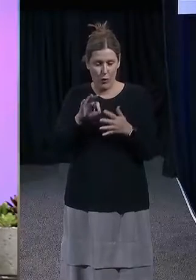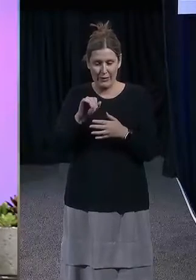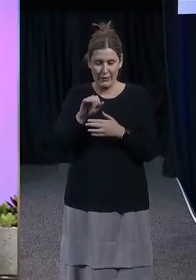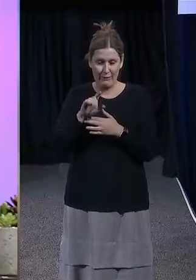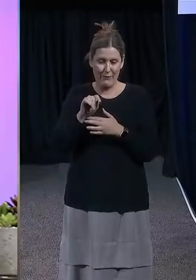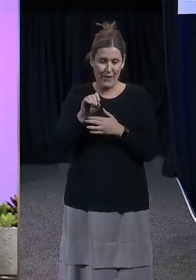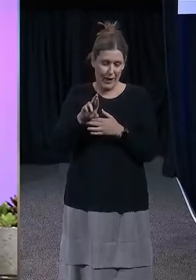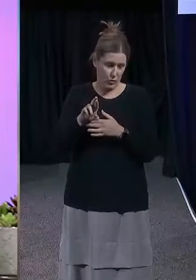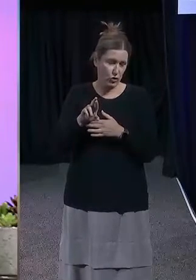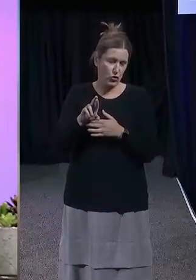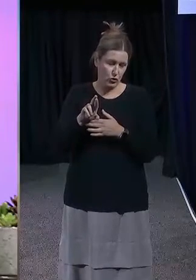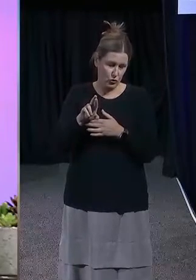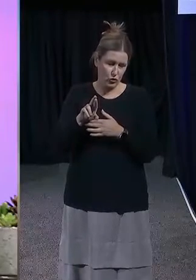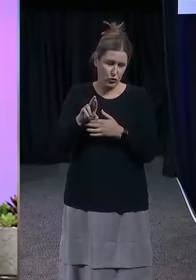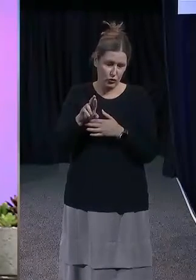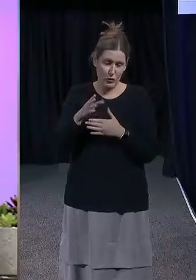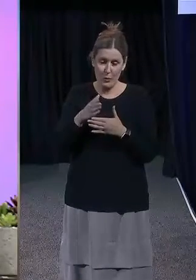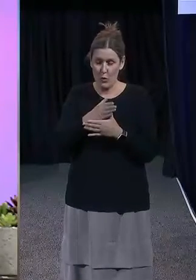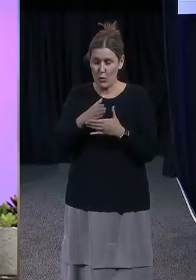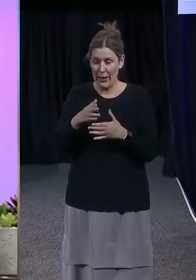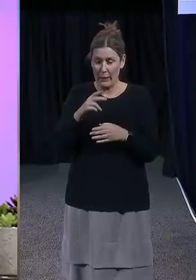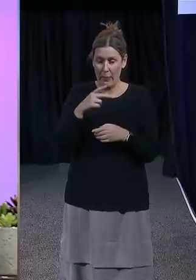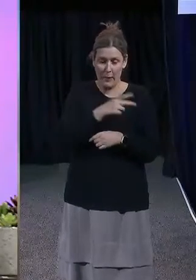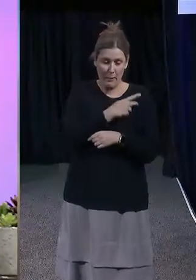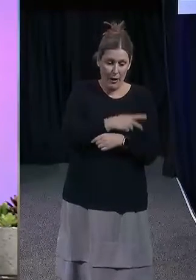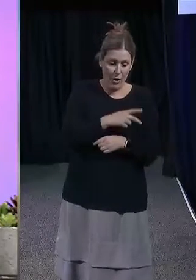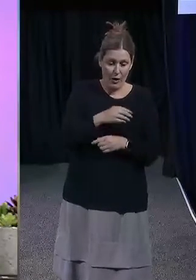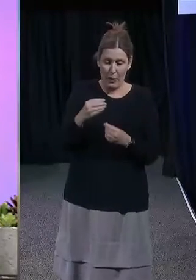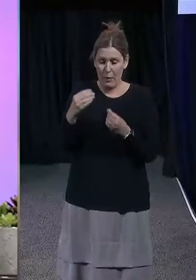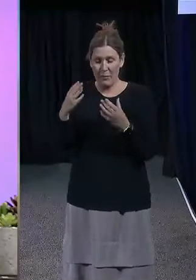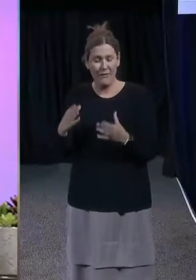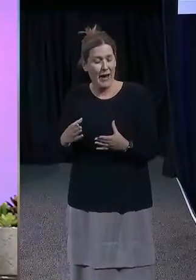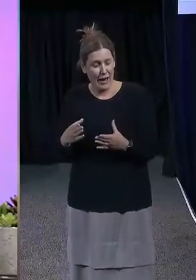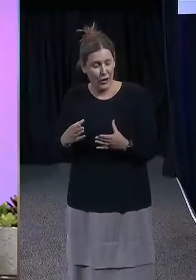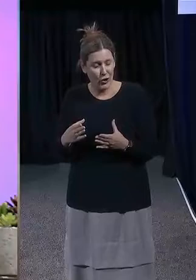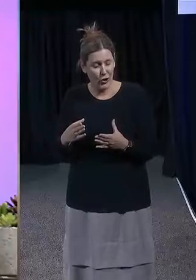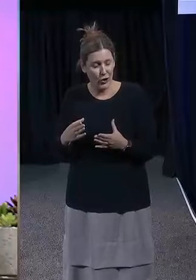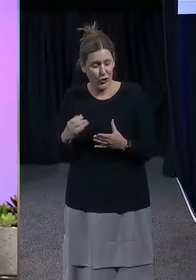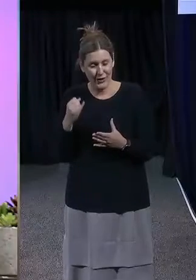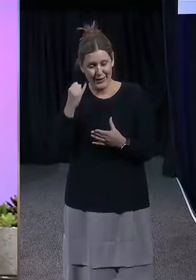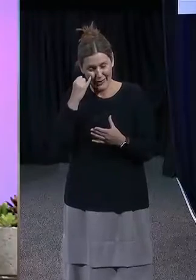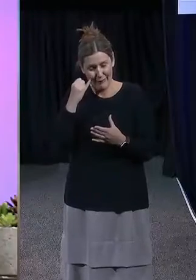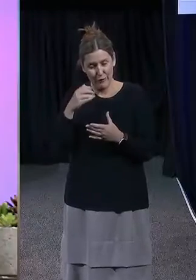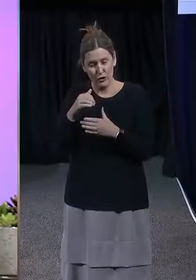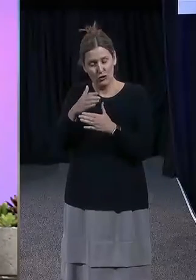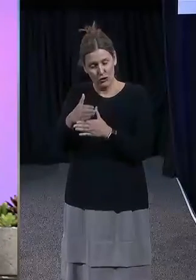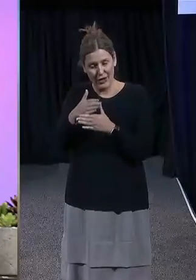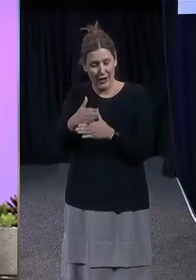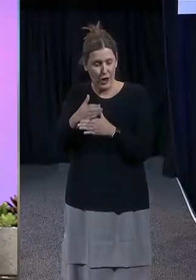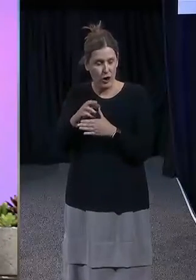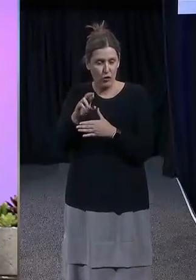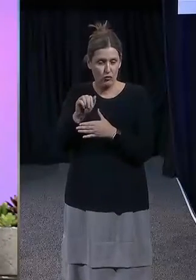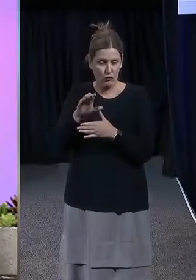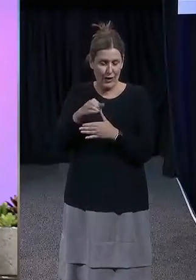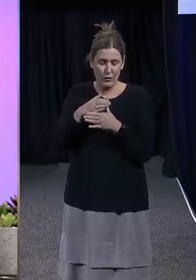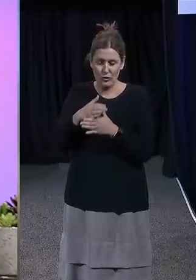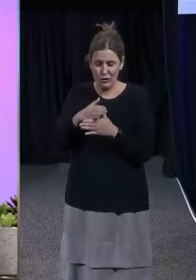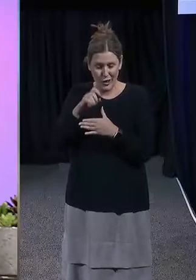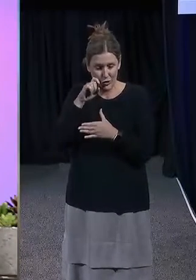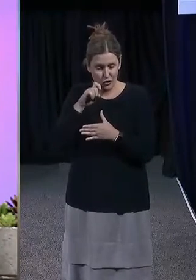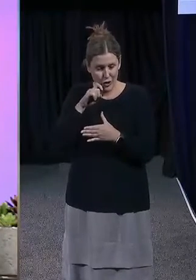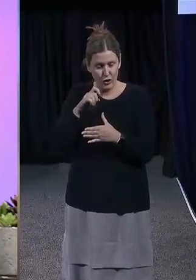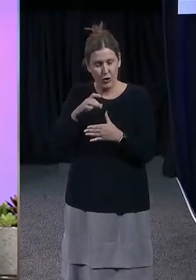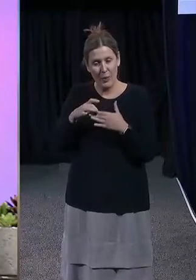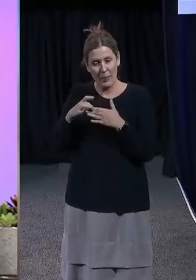between the patient and the provider leads to improved health outcomes. How could we not have